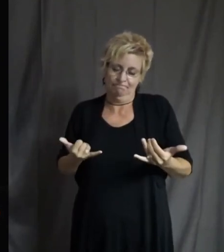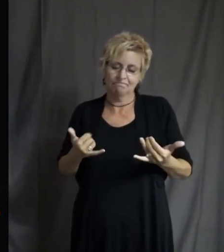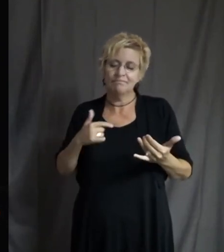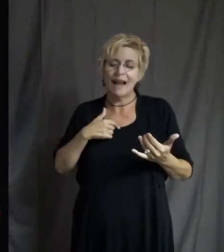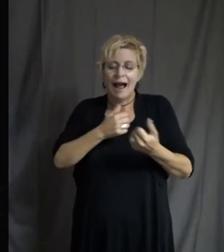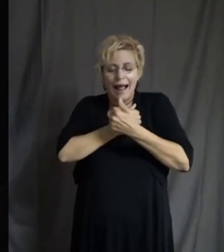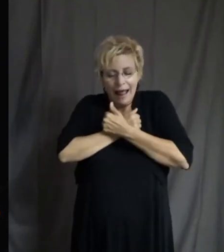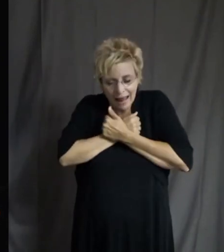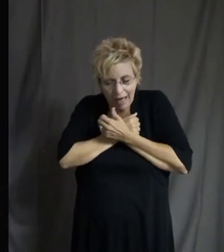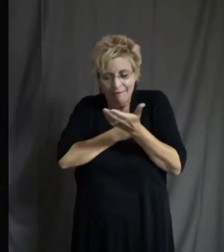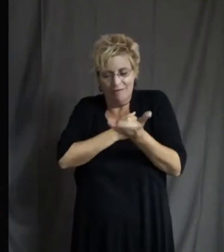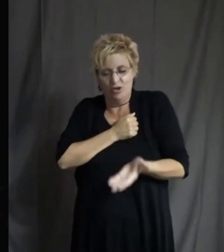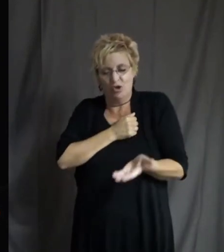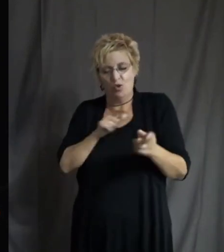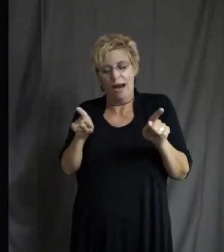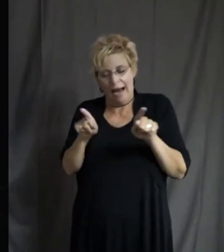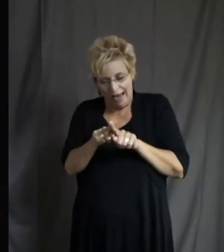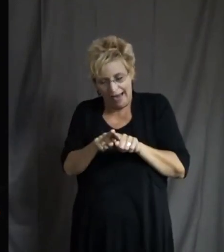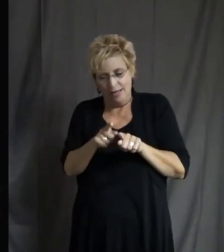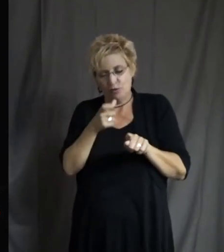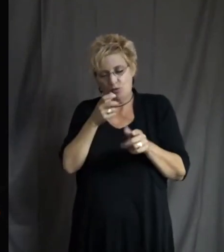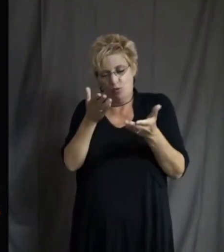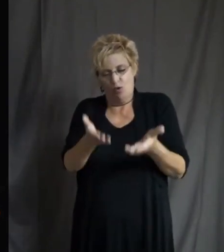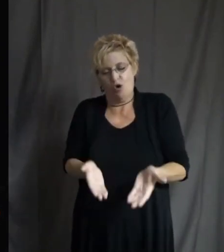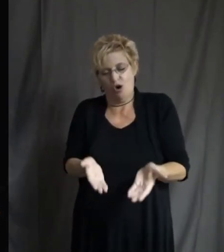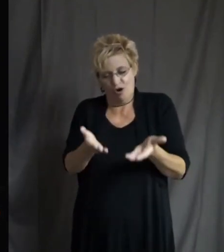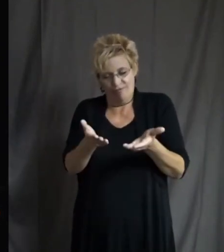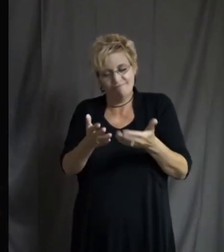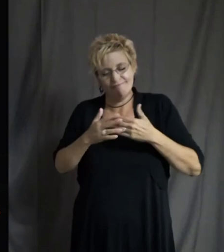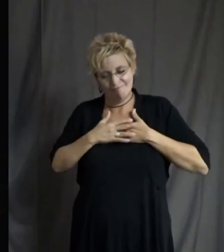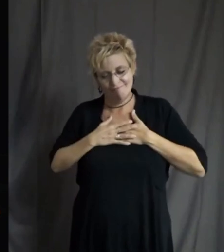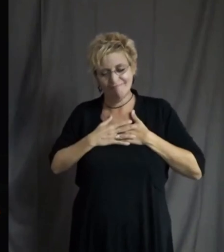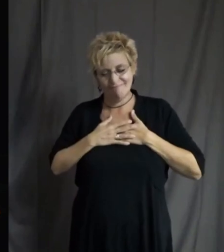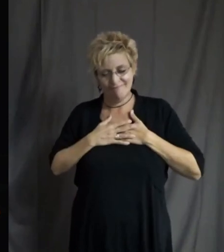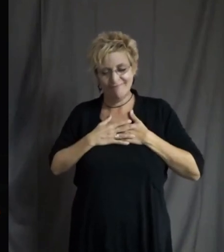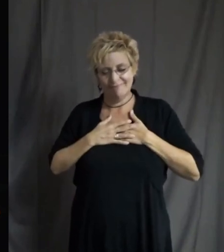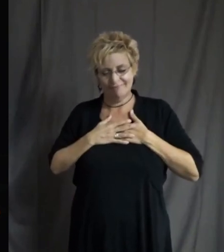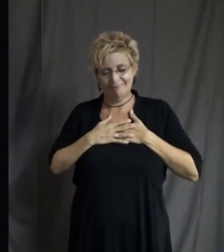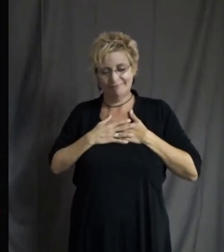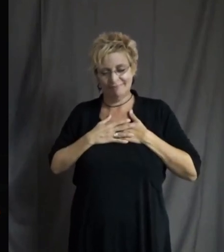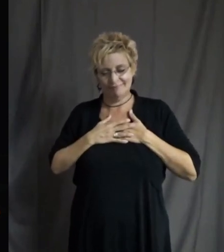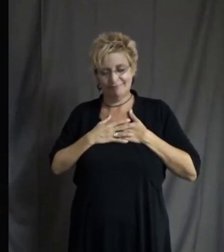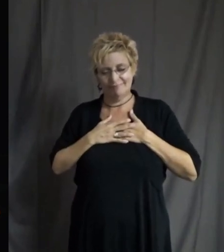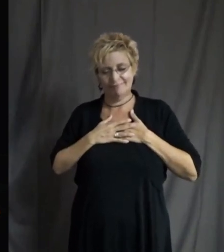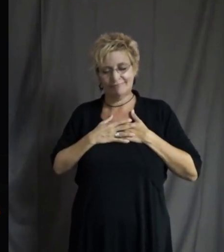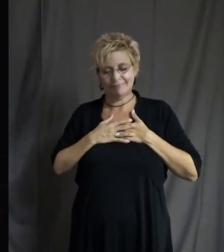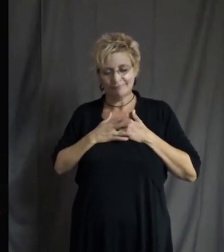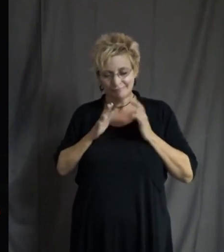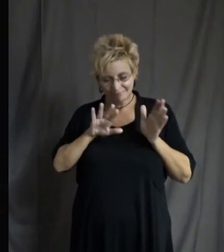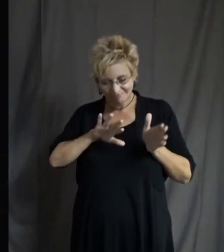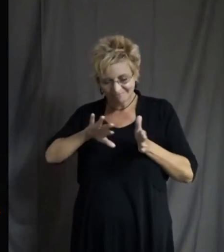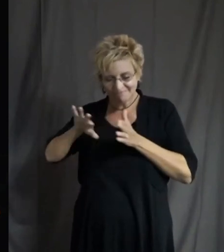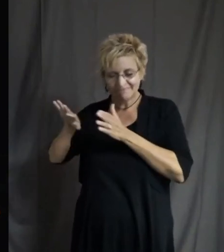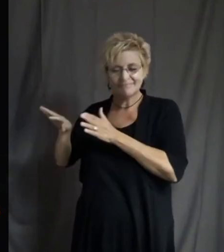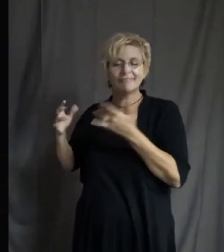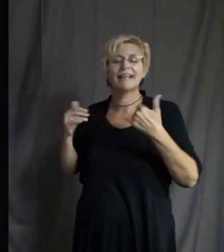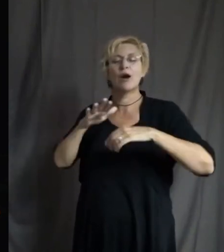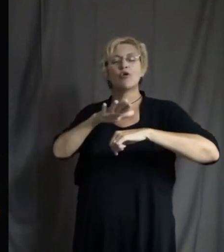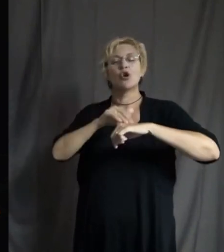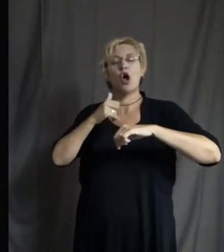you as you are. I love you as you are.